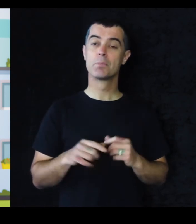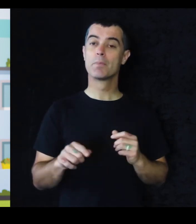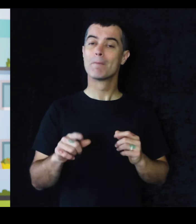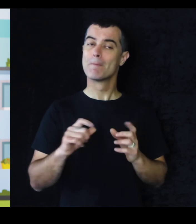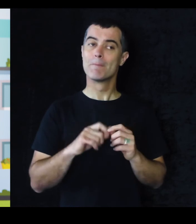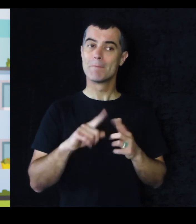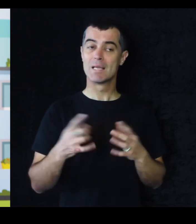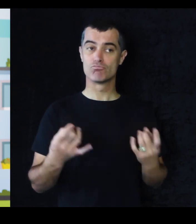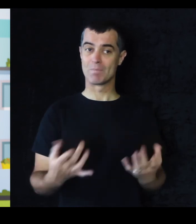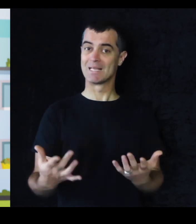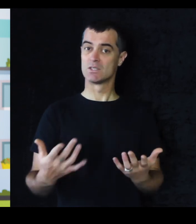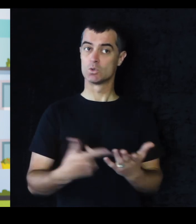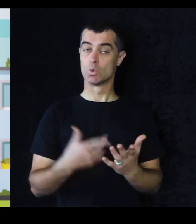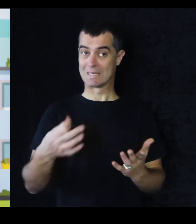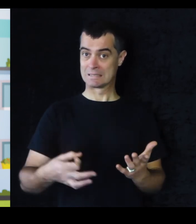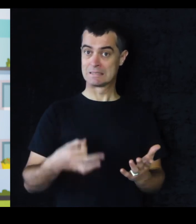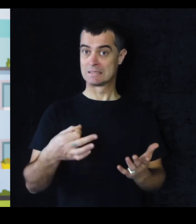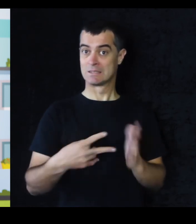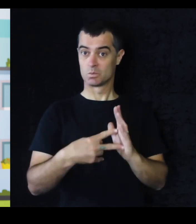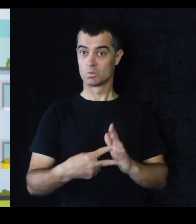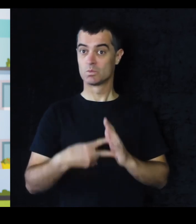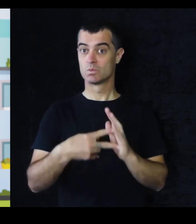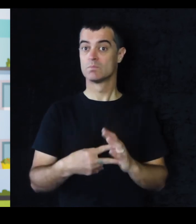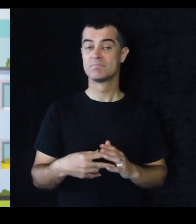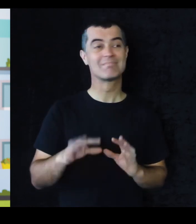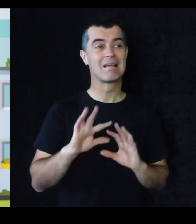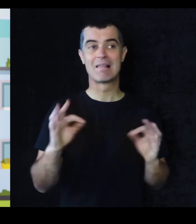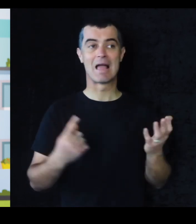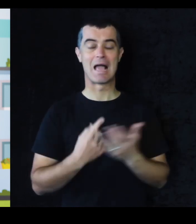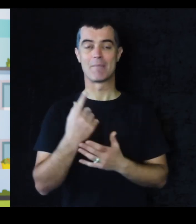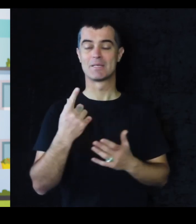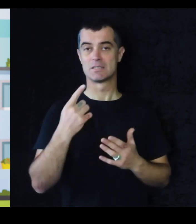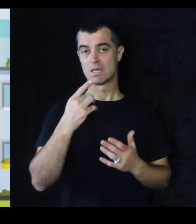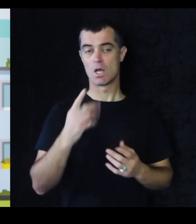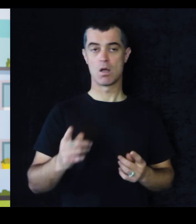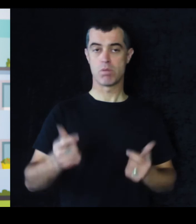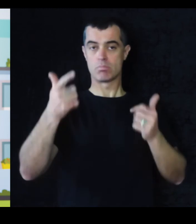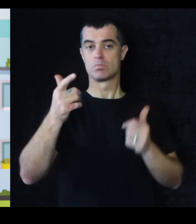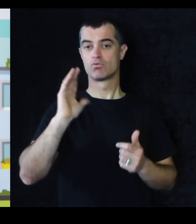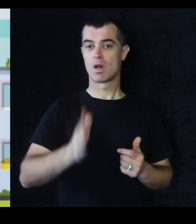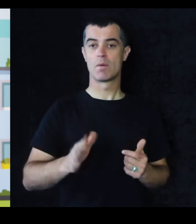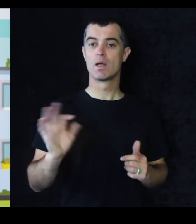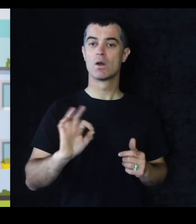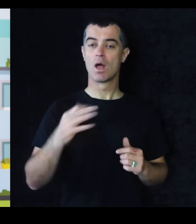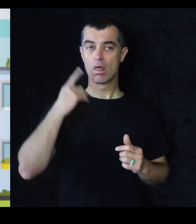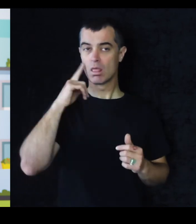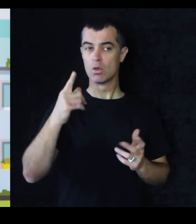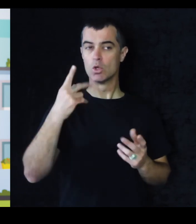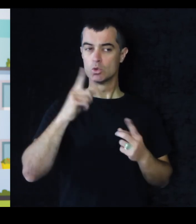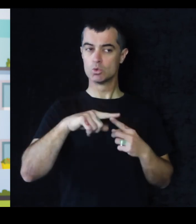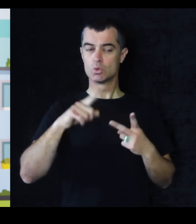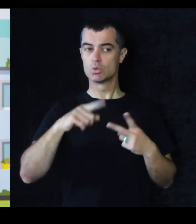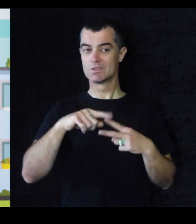And be prepared to wait. Nothing happens straight away. I think they would be the two